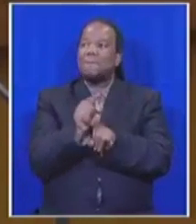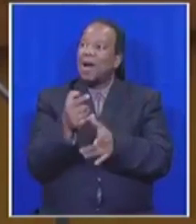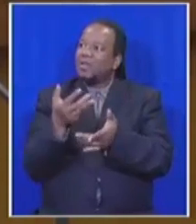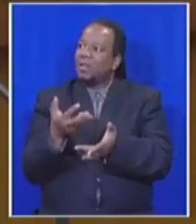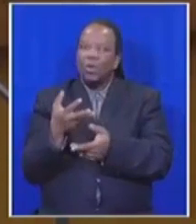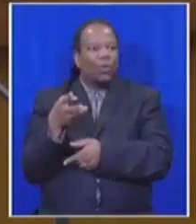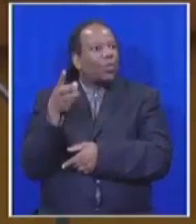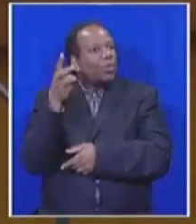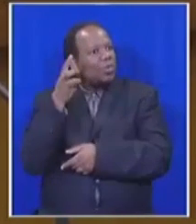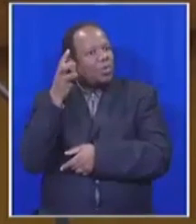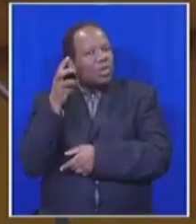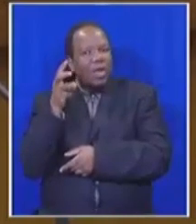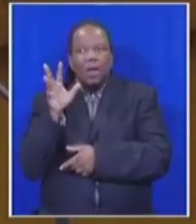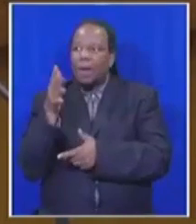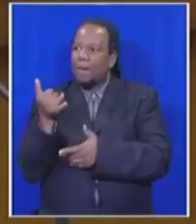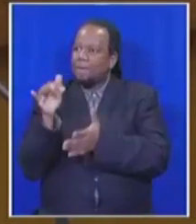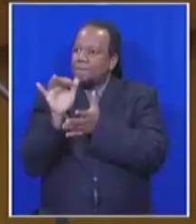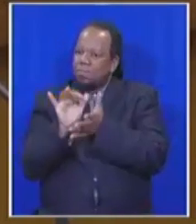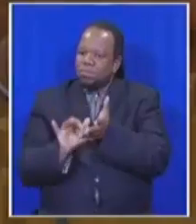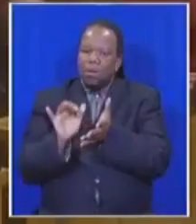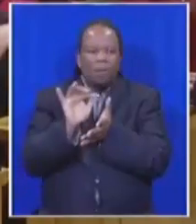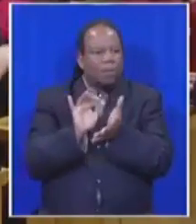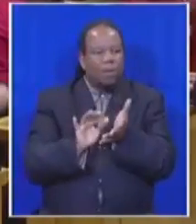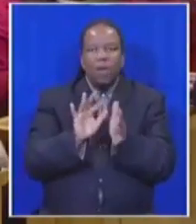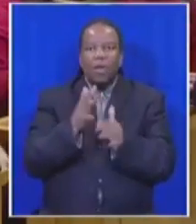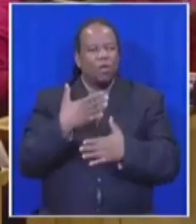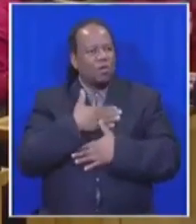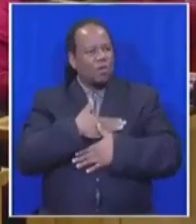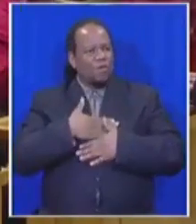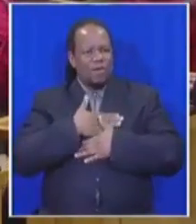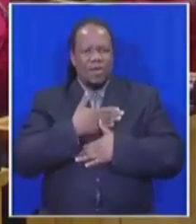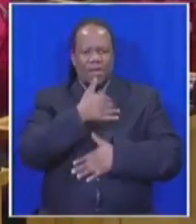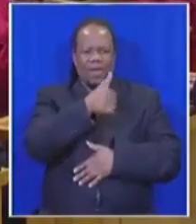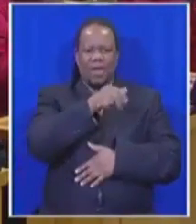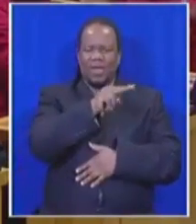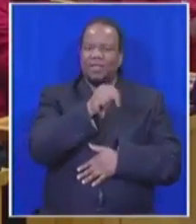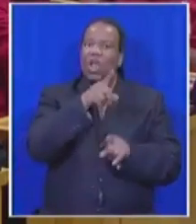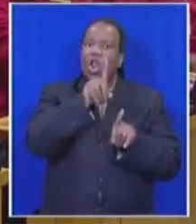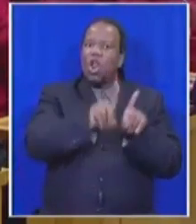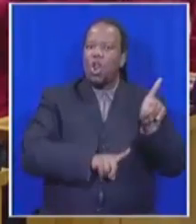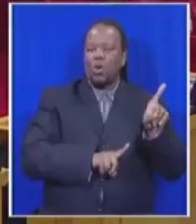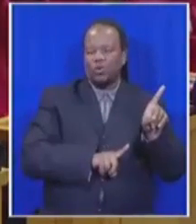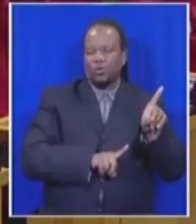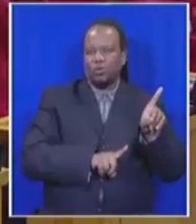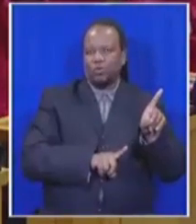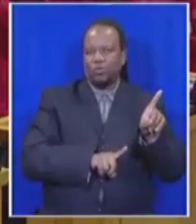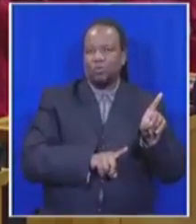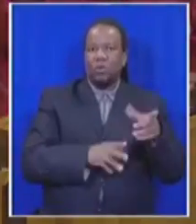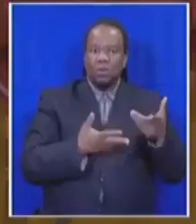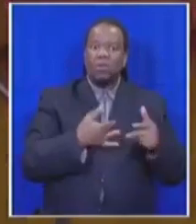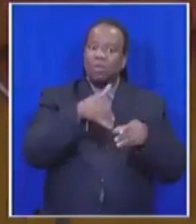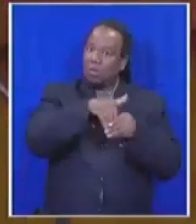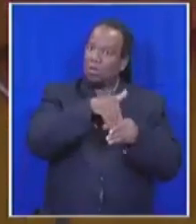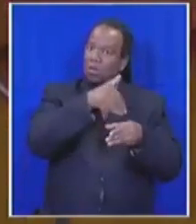country, you feel as if the ANC has lost the election, when in fact we have won these